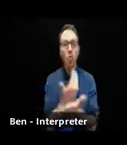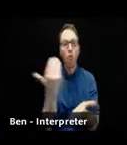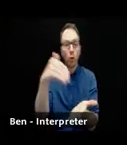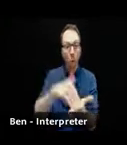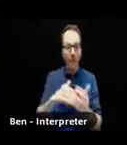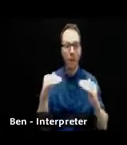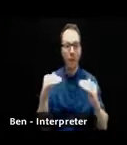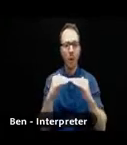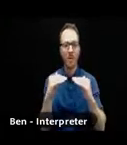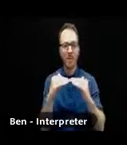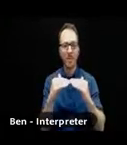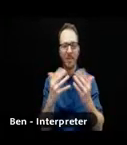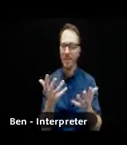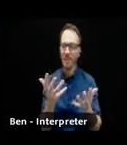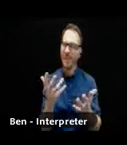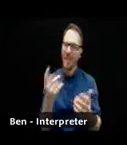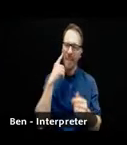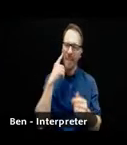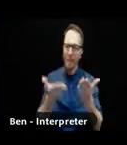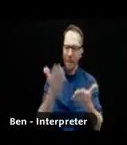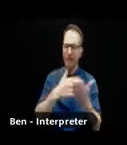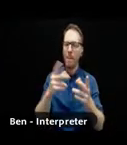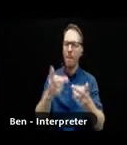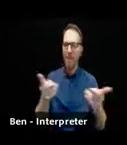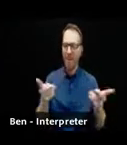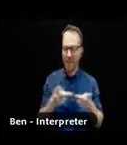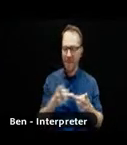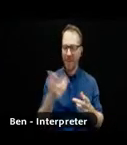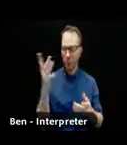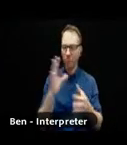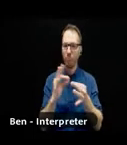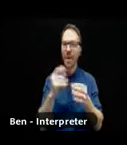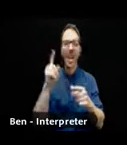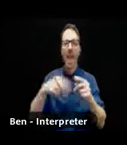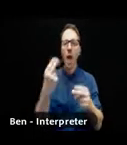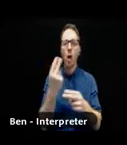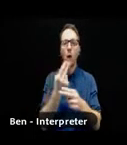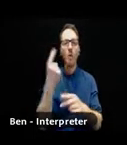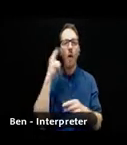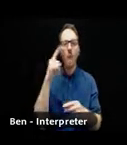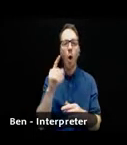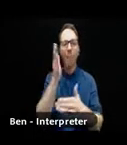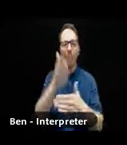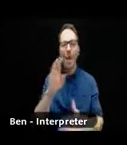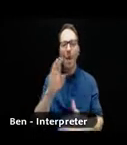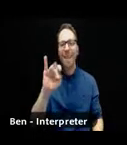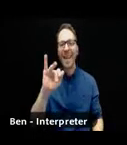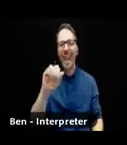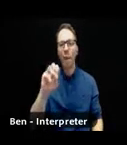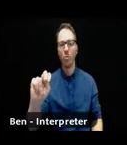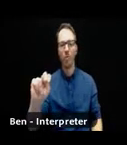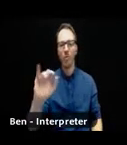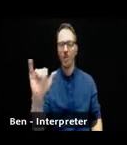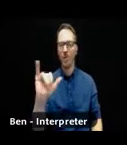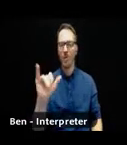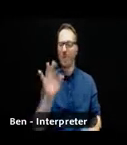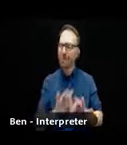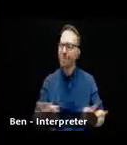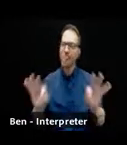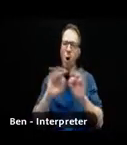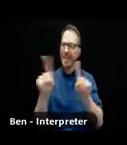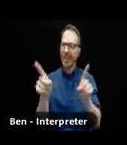there might be some places where it's been said that you can't use it for mediation. And there is an important distinction to draw